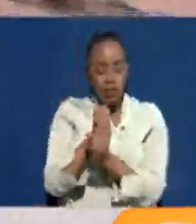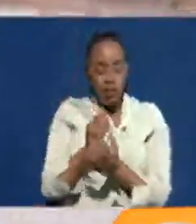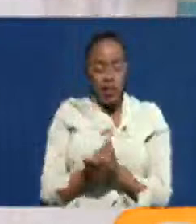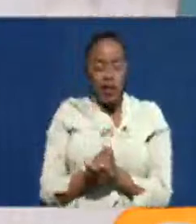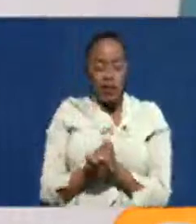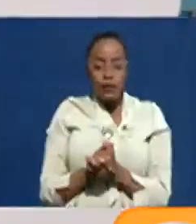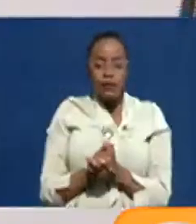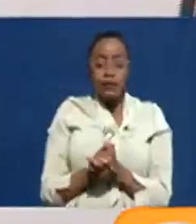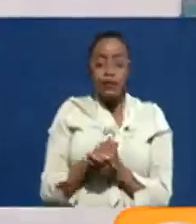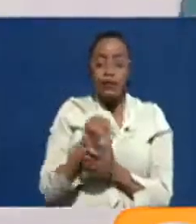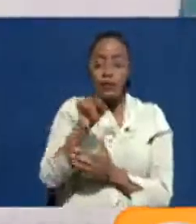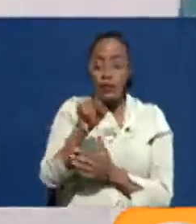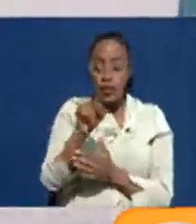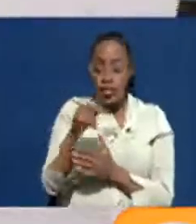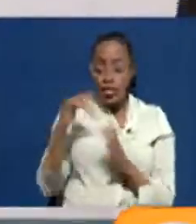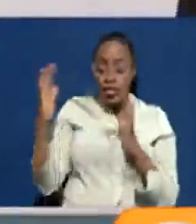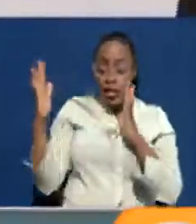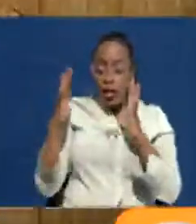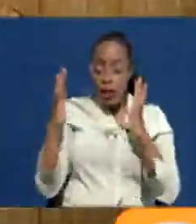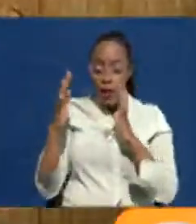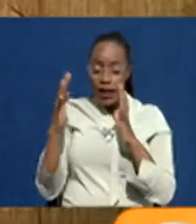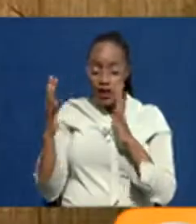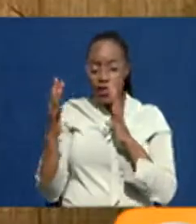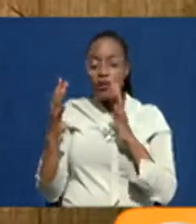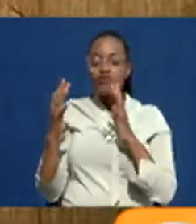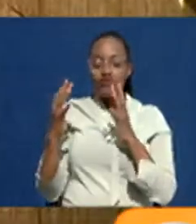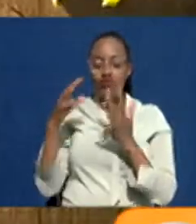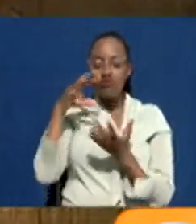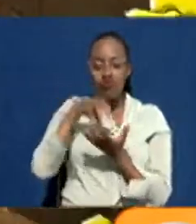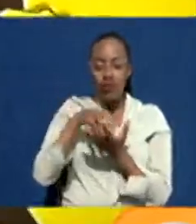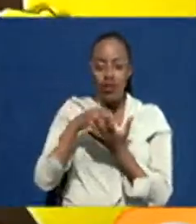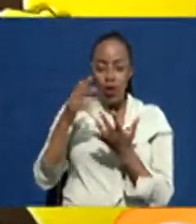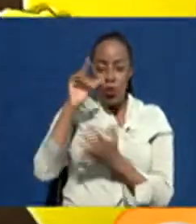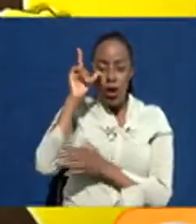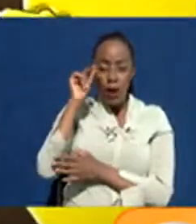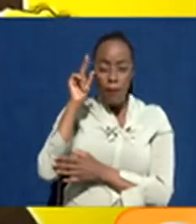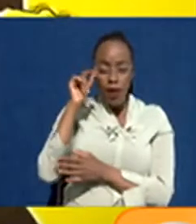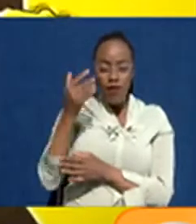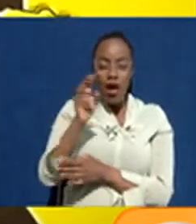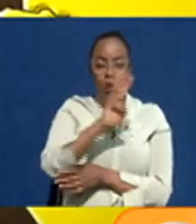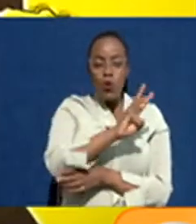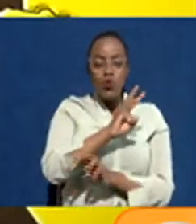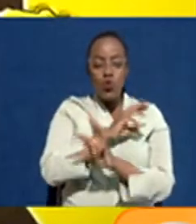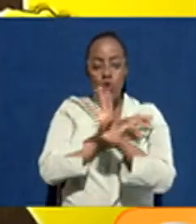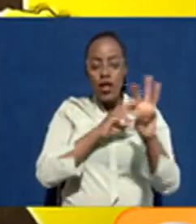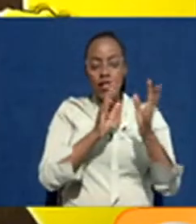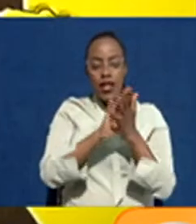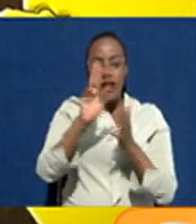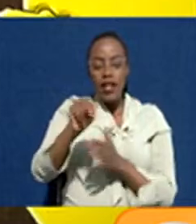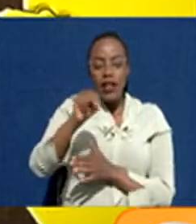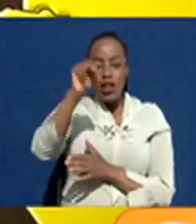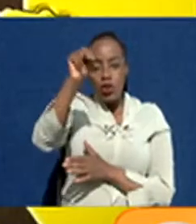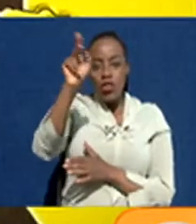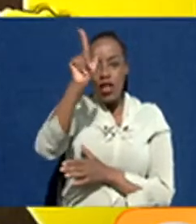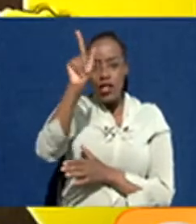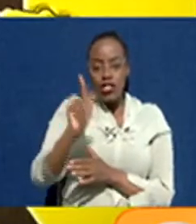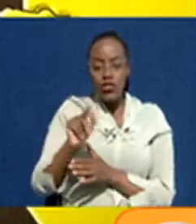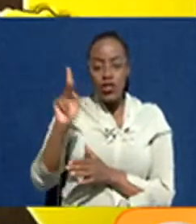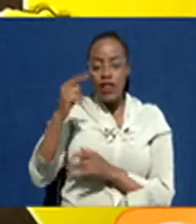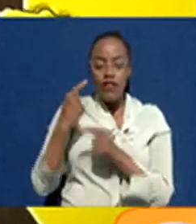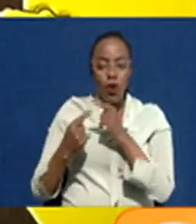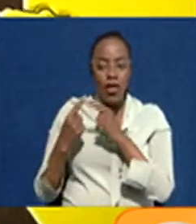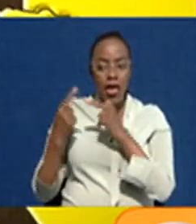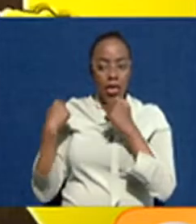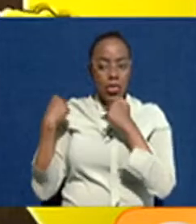The unique humid climatic weather condition in the coast, western and northern regions of Kenya have for